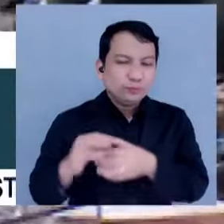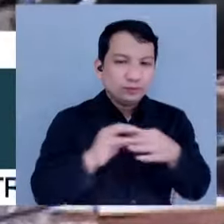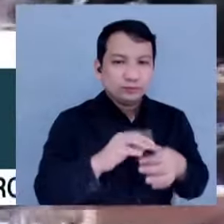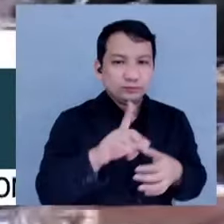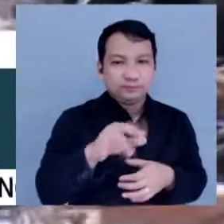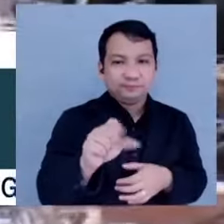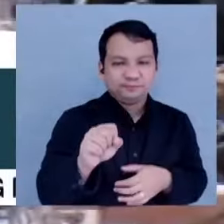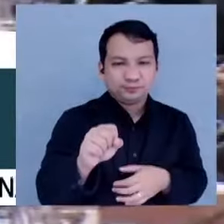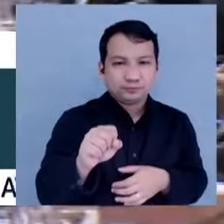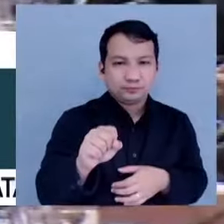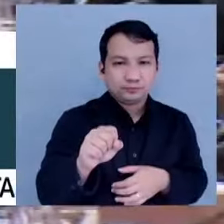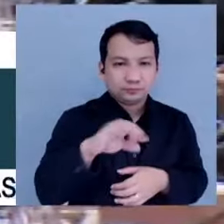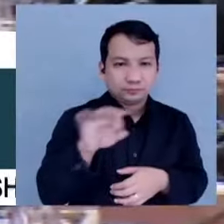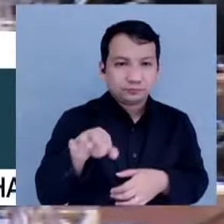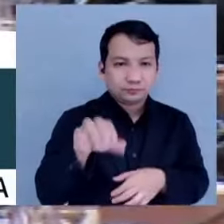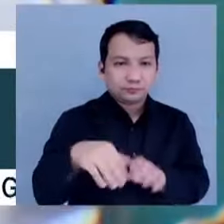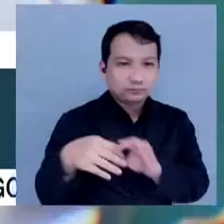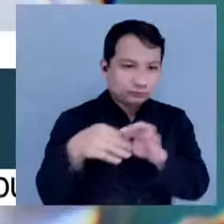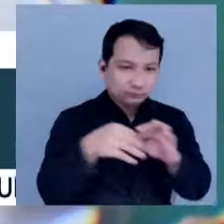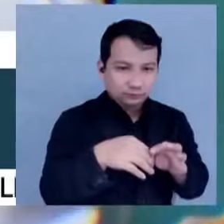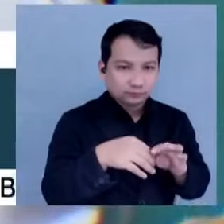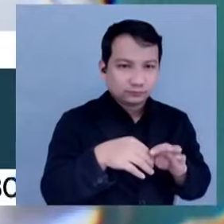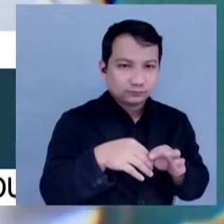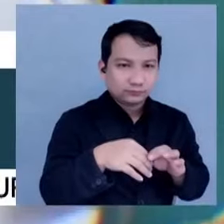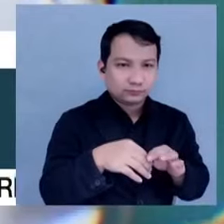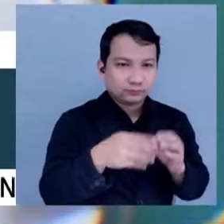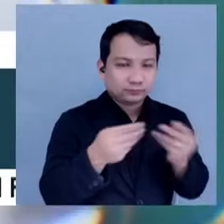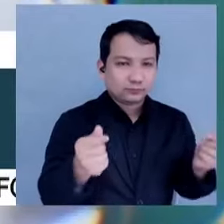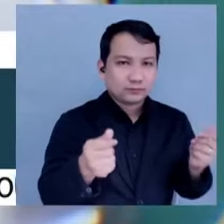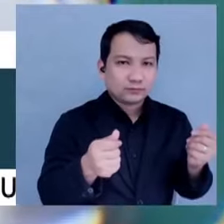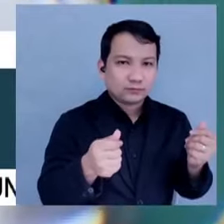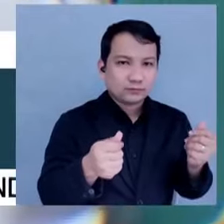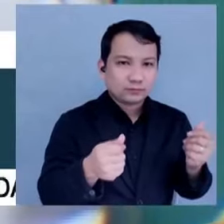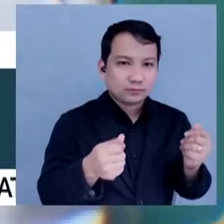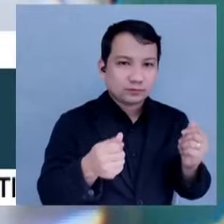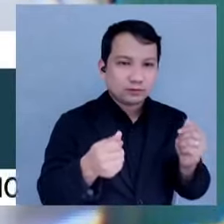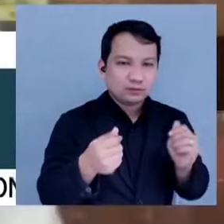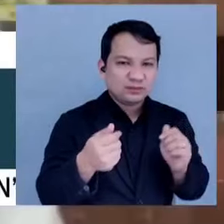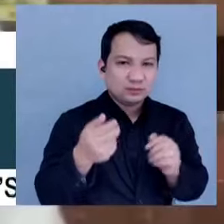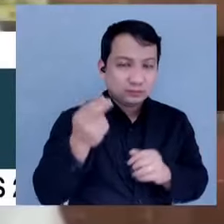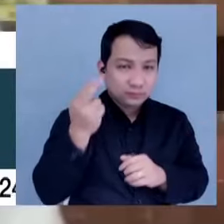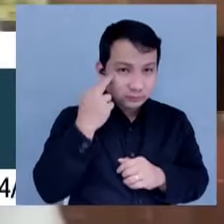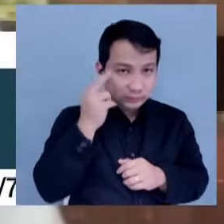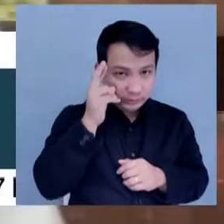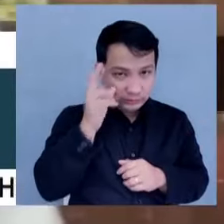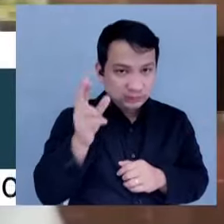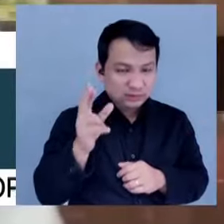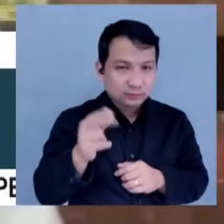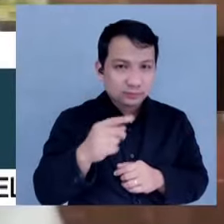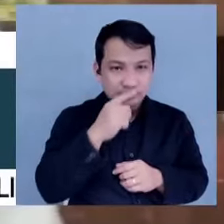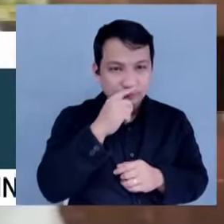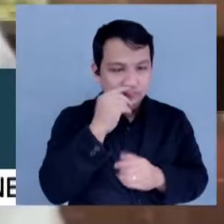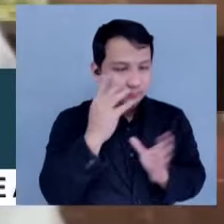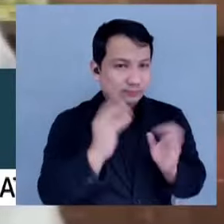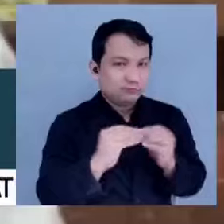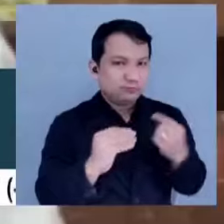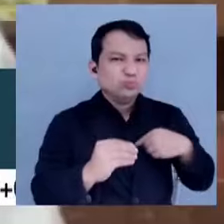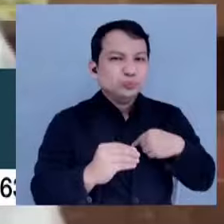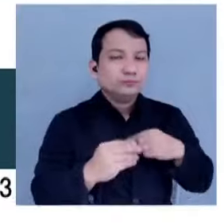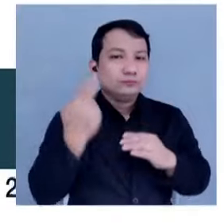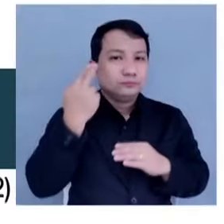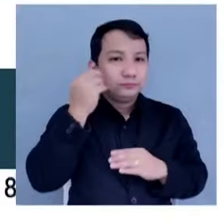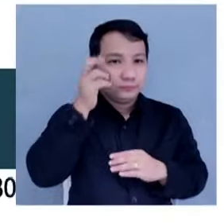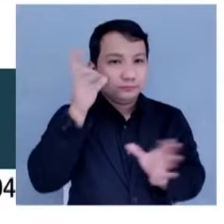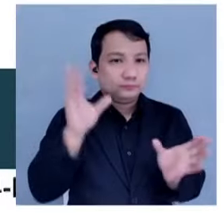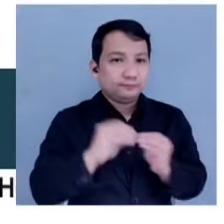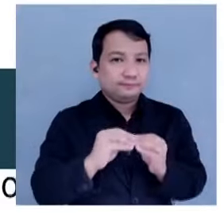company na inaareglo ni Attorney Roque. It seems that Attorney Roque and the